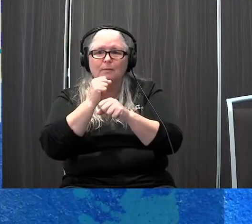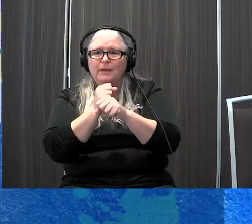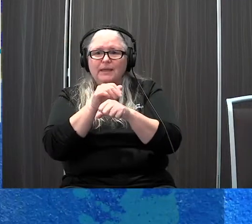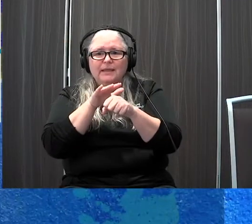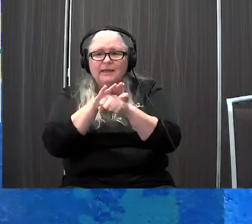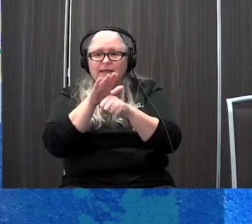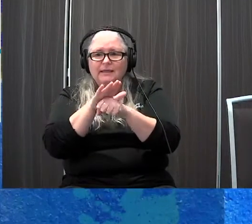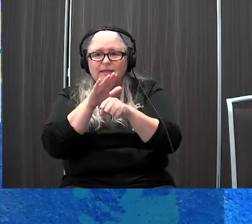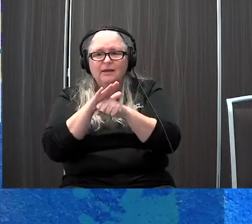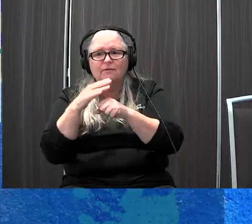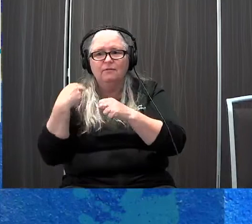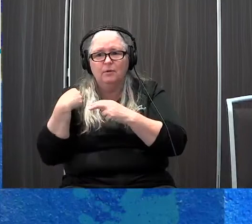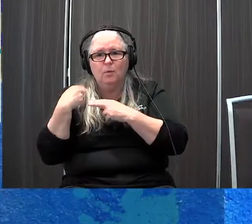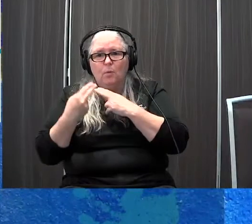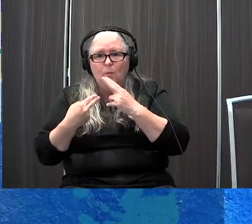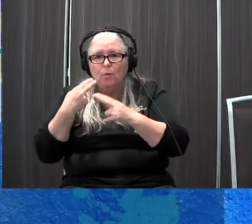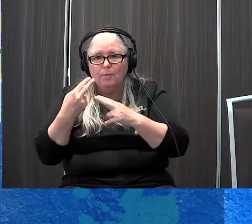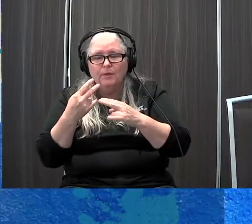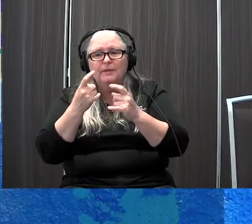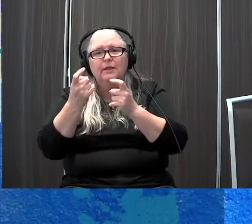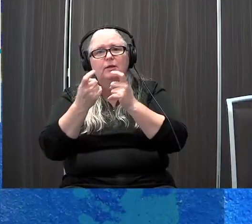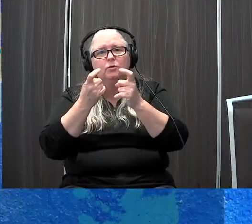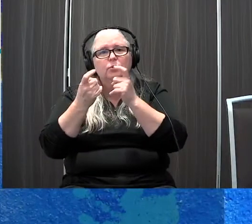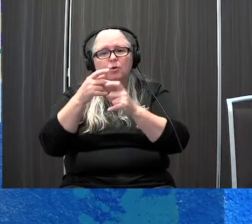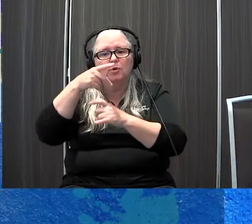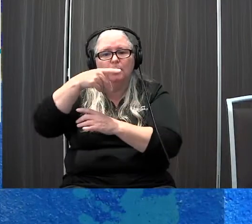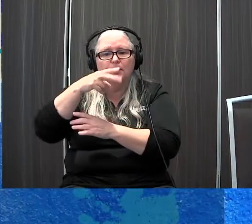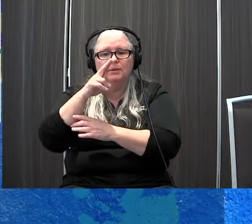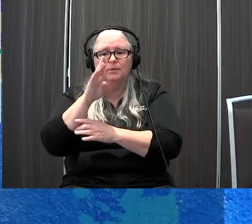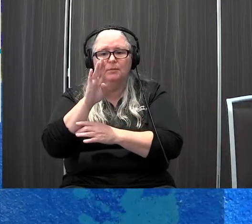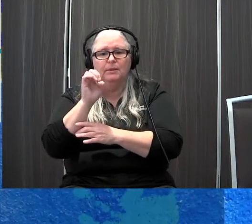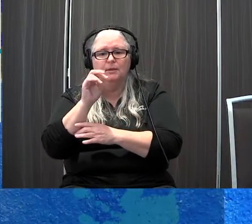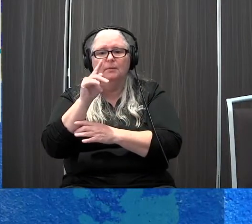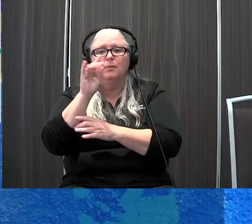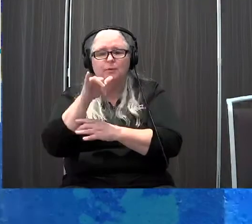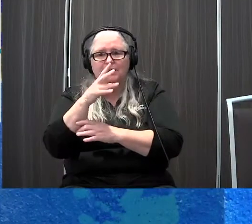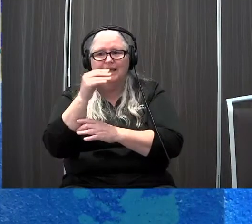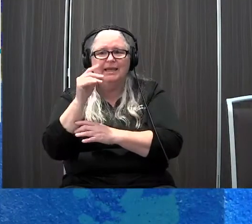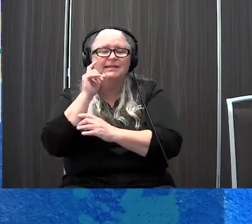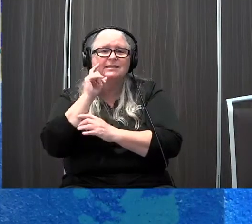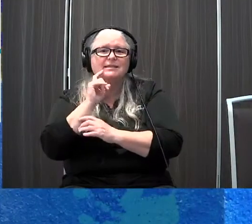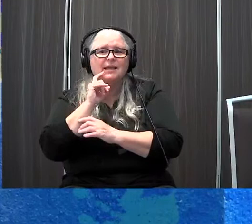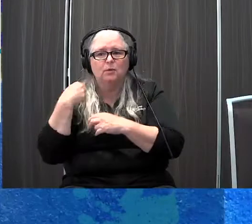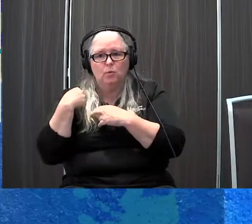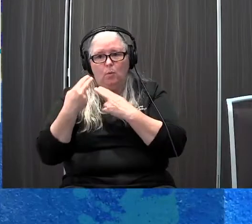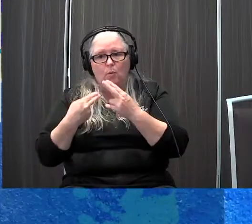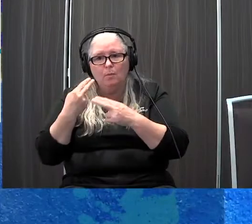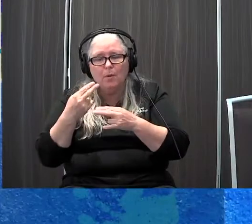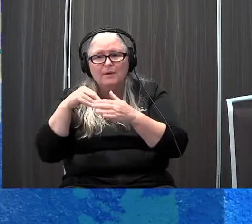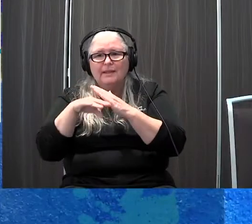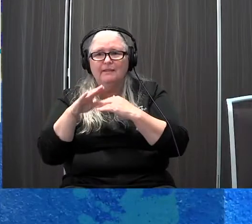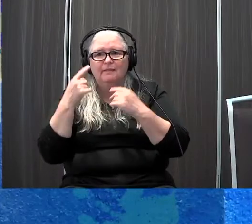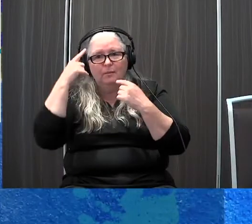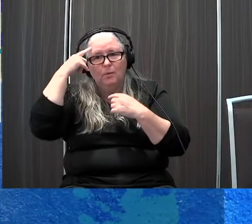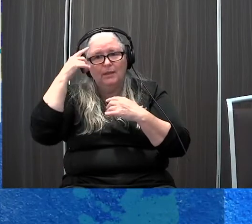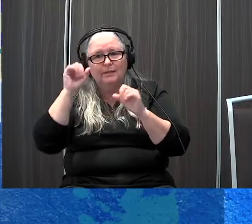of the hormones that control puberty and sex hormone production in the brain. And that results in